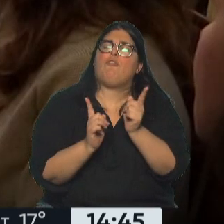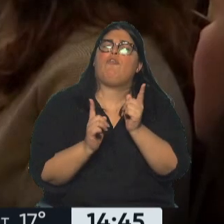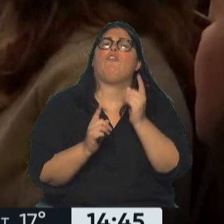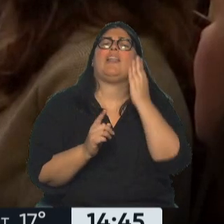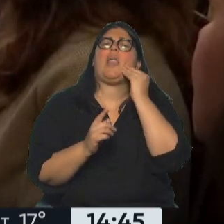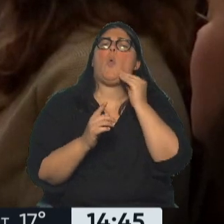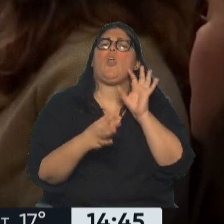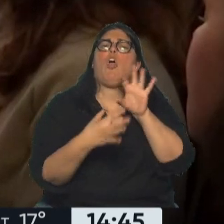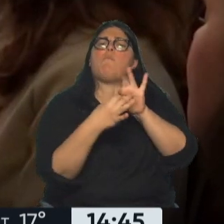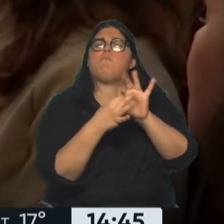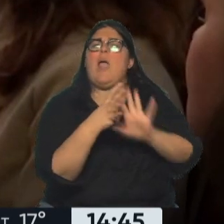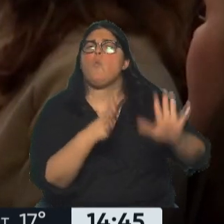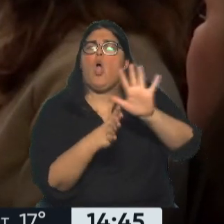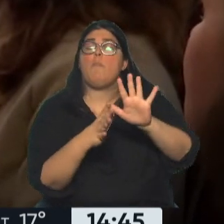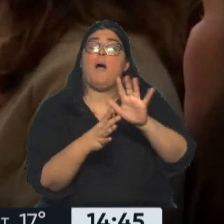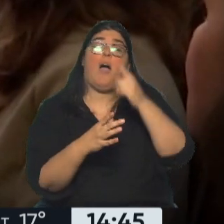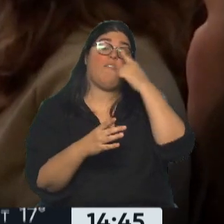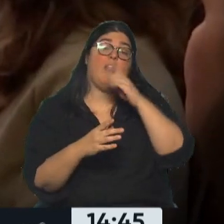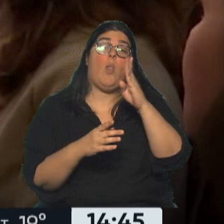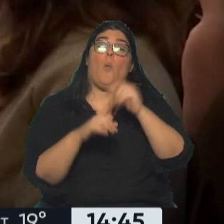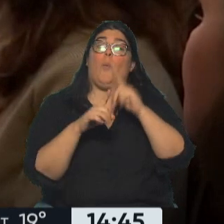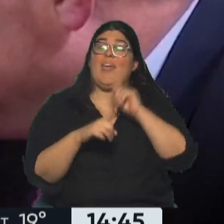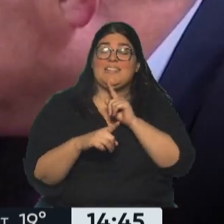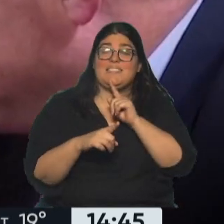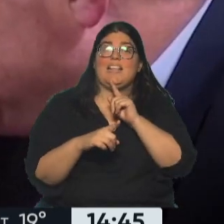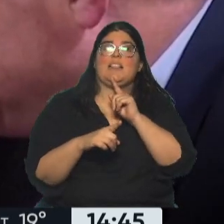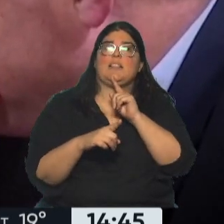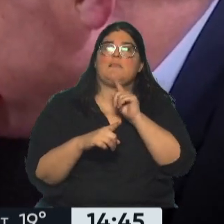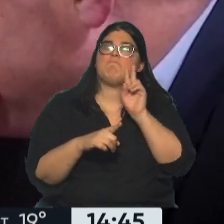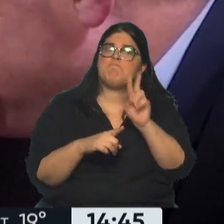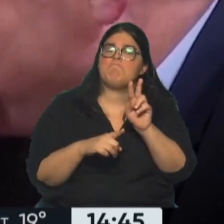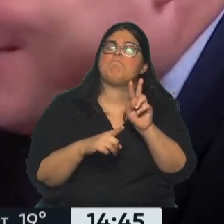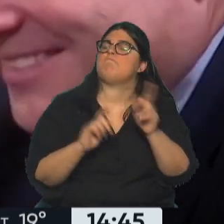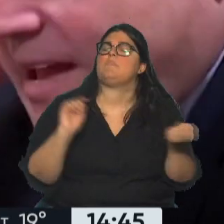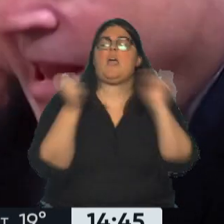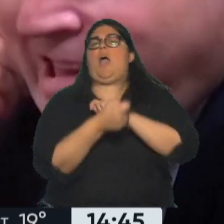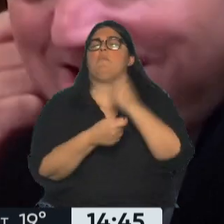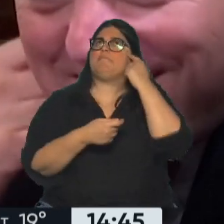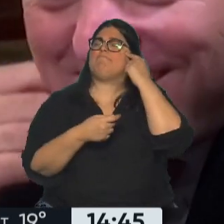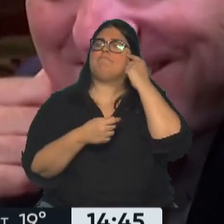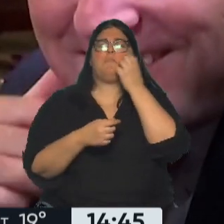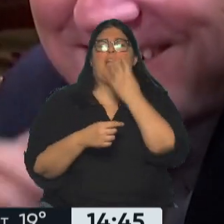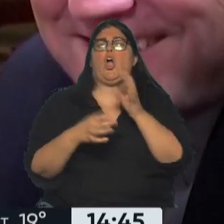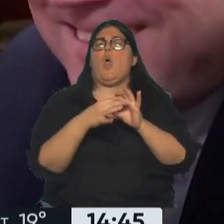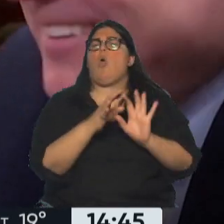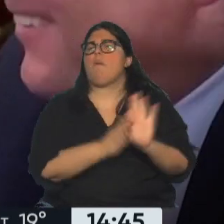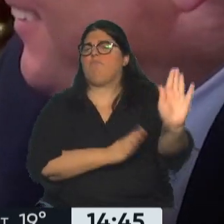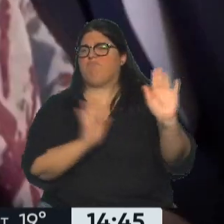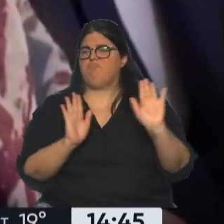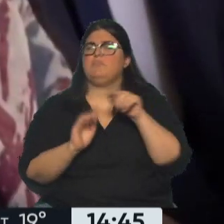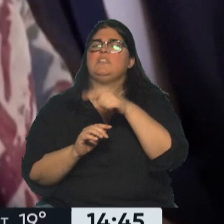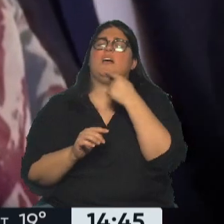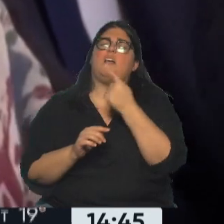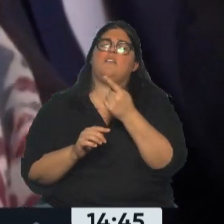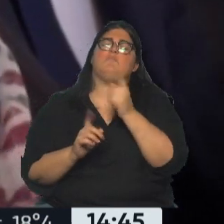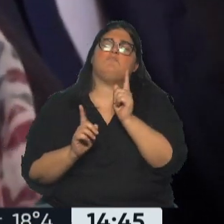pero tras el triunfo del Brexit, volvió a dar una vuelta de tuerca a su carrera, abrazando las banderas anti-europeas, postura que